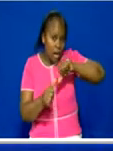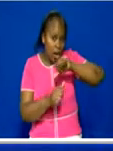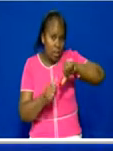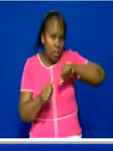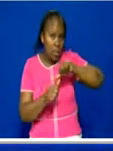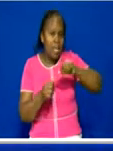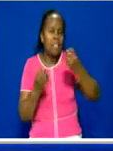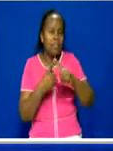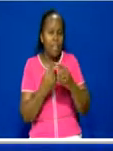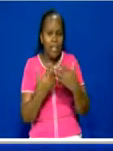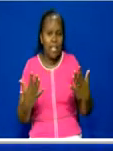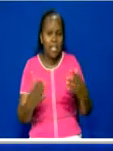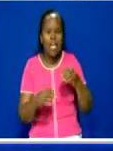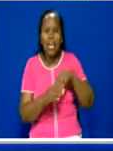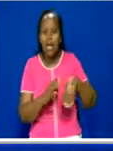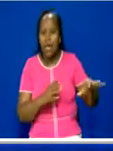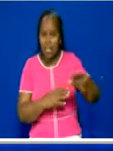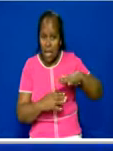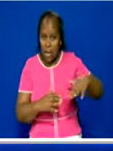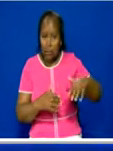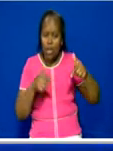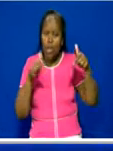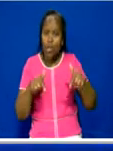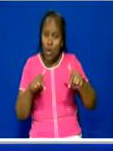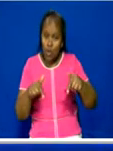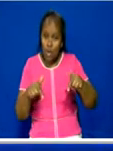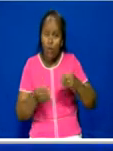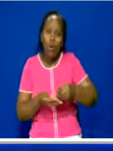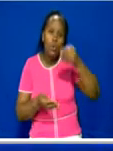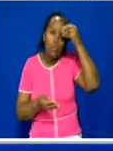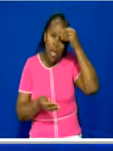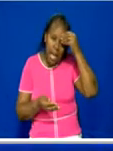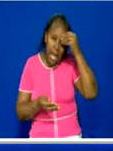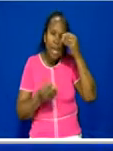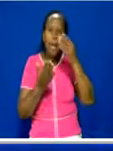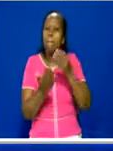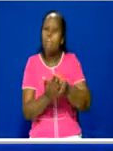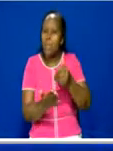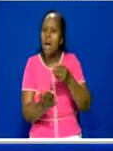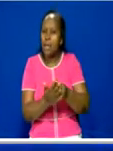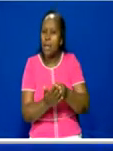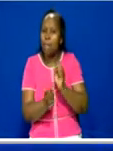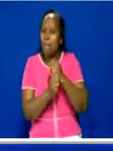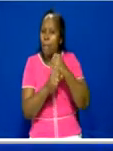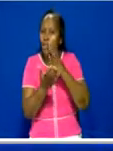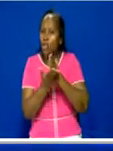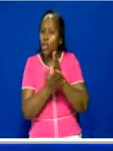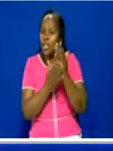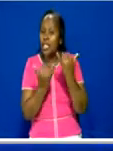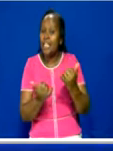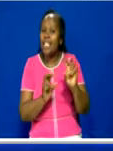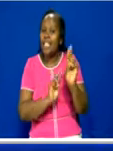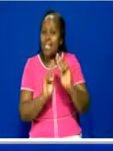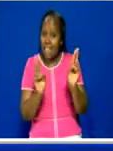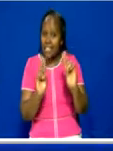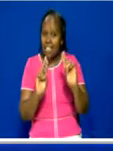and the different things in our surrounding. And for today, we will be handling money. So make sure that your child does tune in